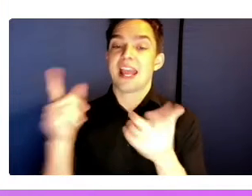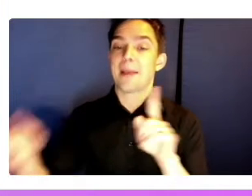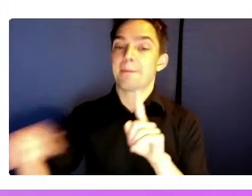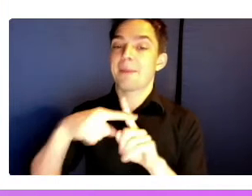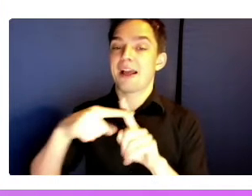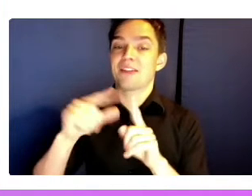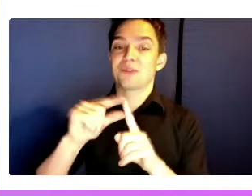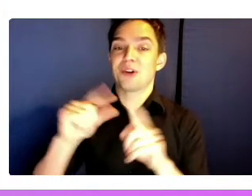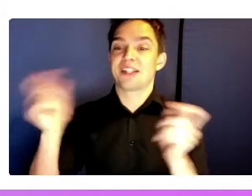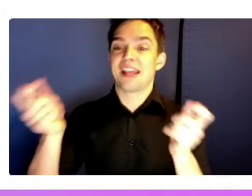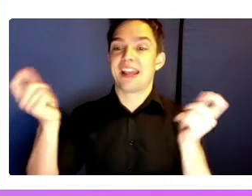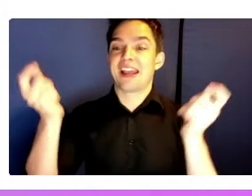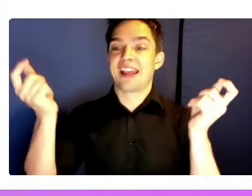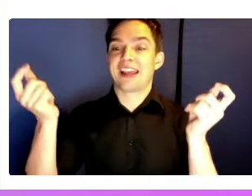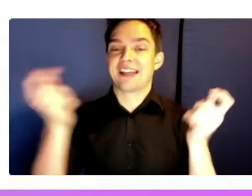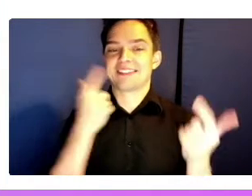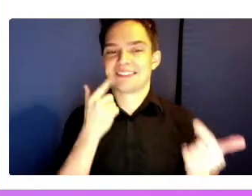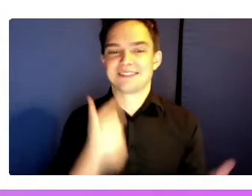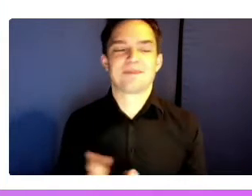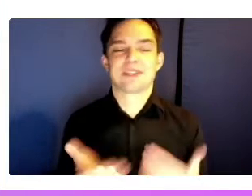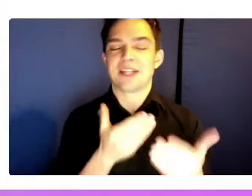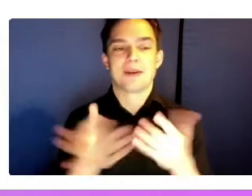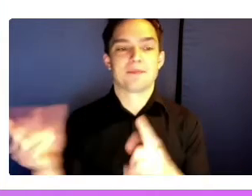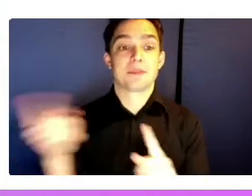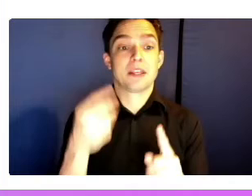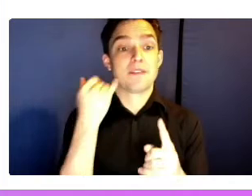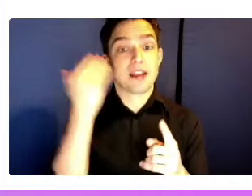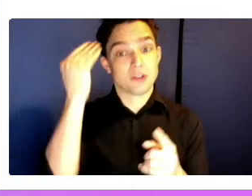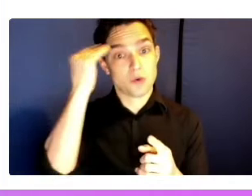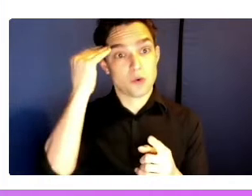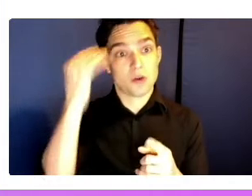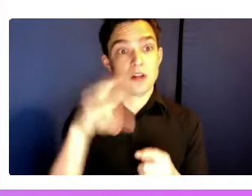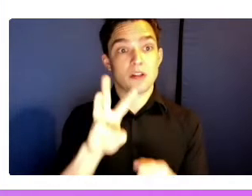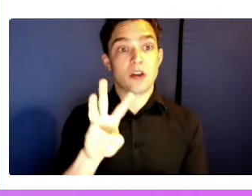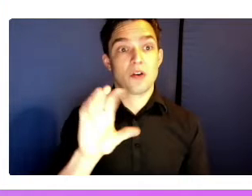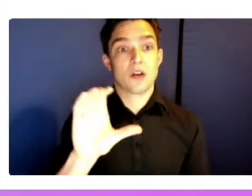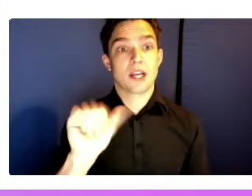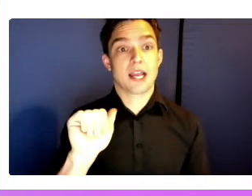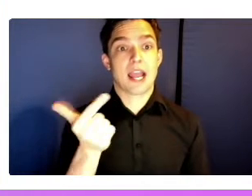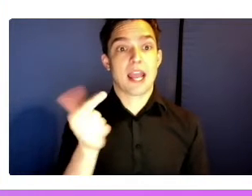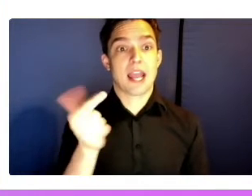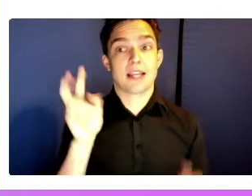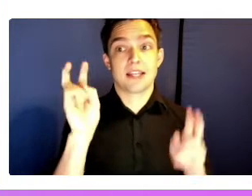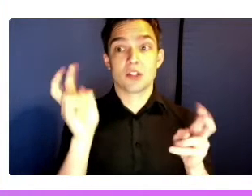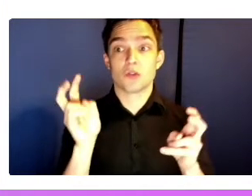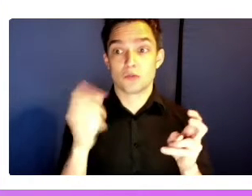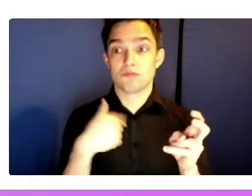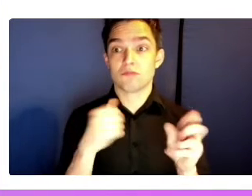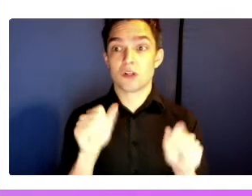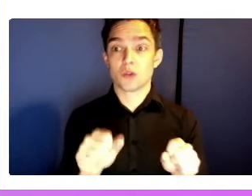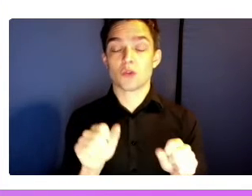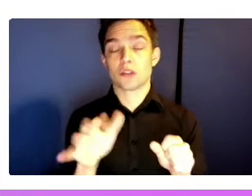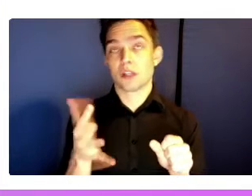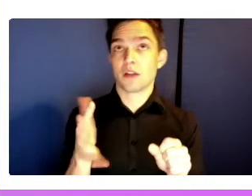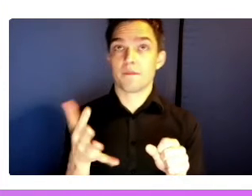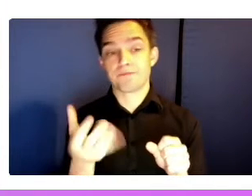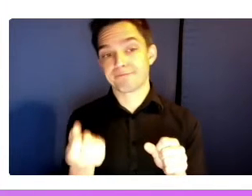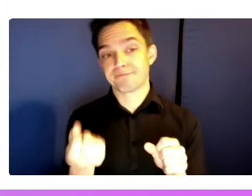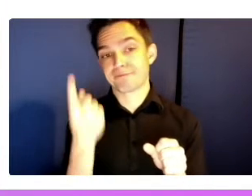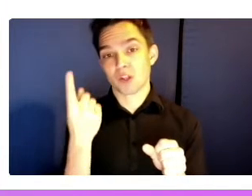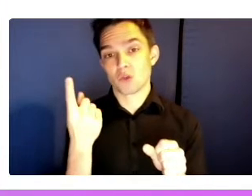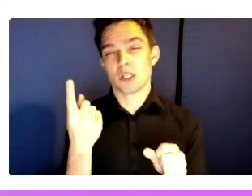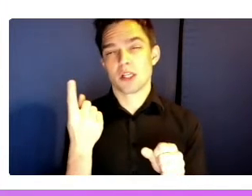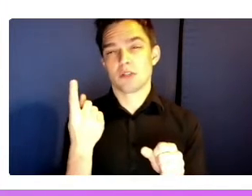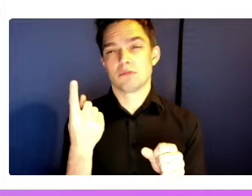So anyway, but if I knew the WCAG issue, I could kind of understand it